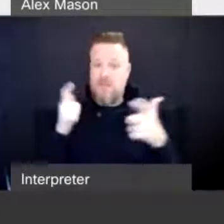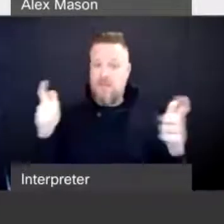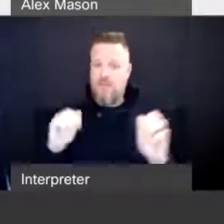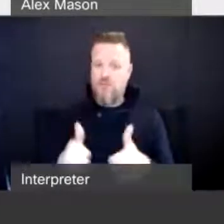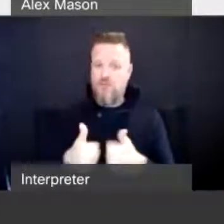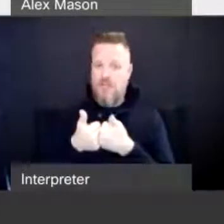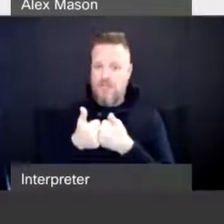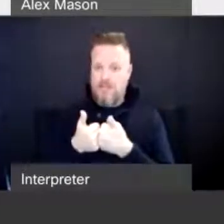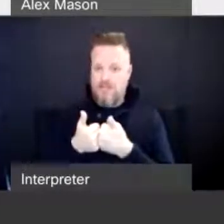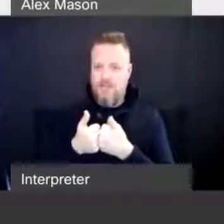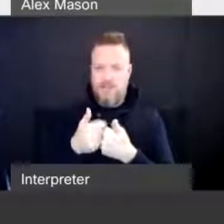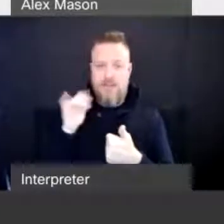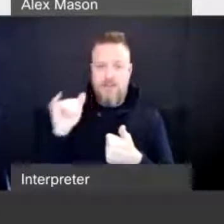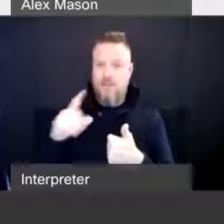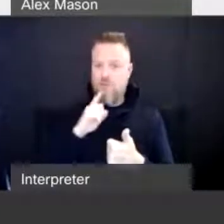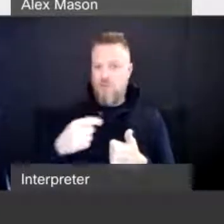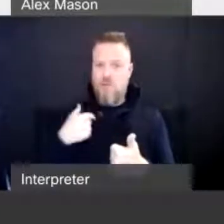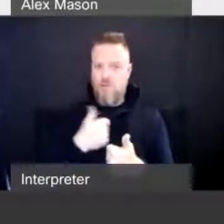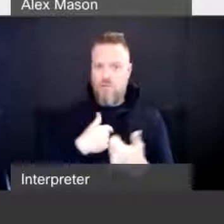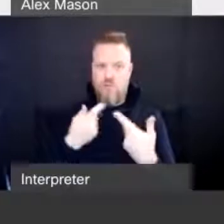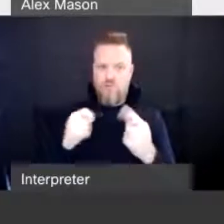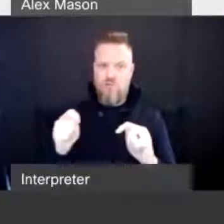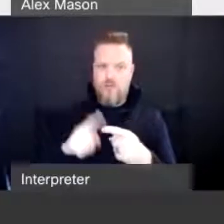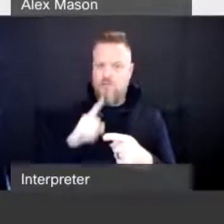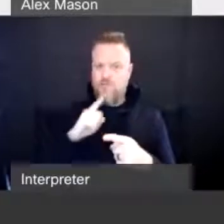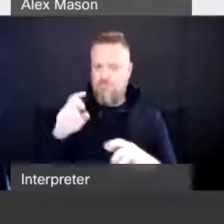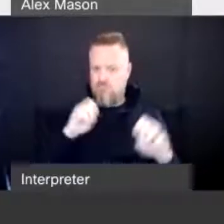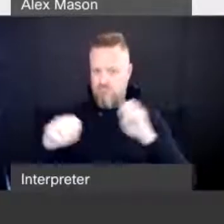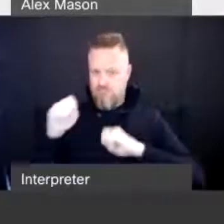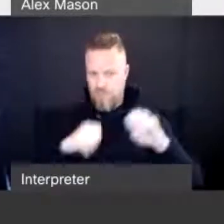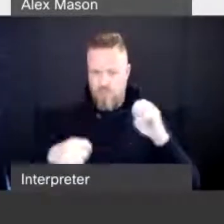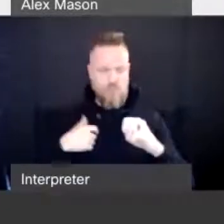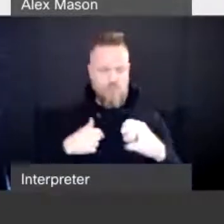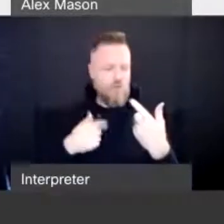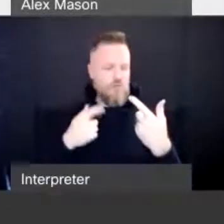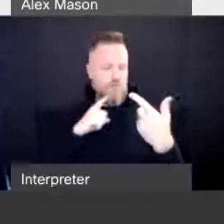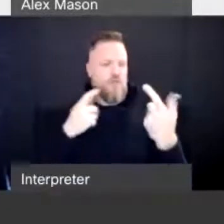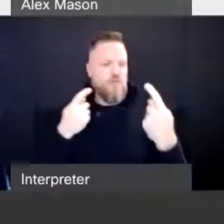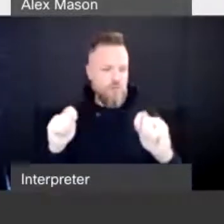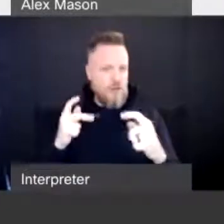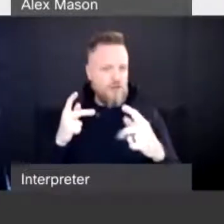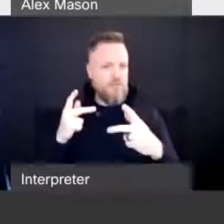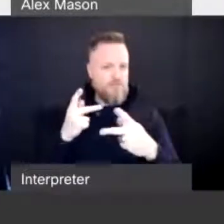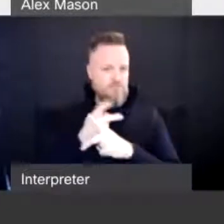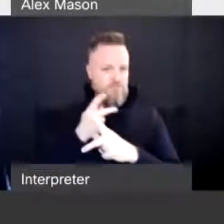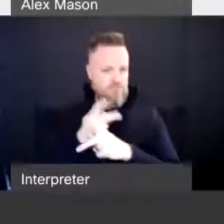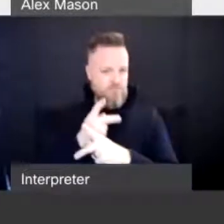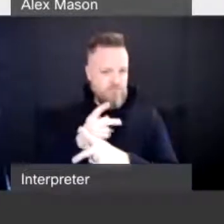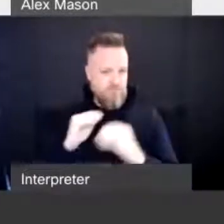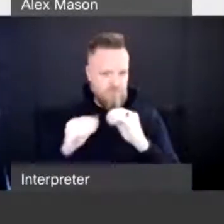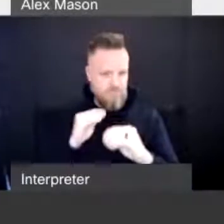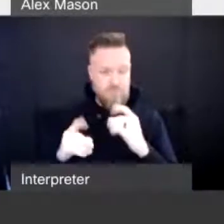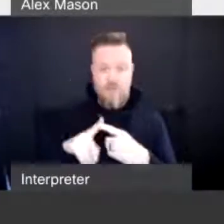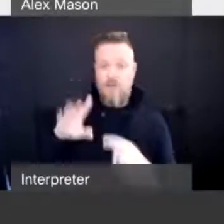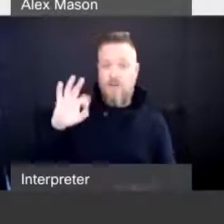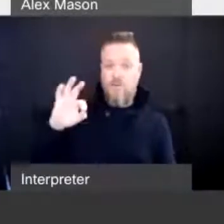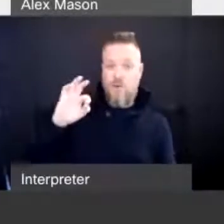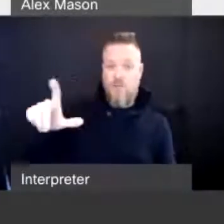the premise of what we're trying to evaluate and fix is Fort Leavenworth being included in the